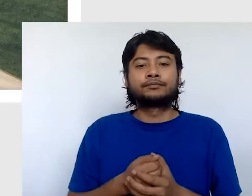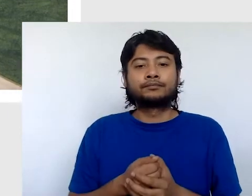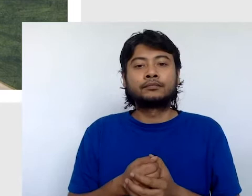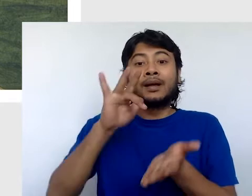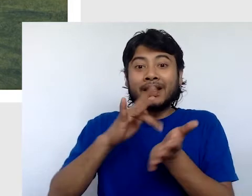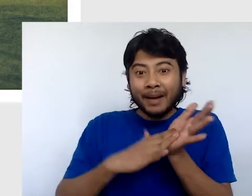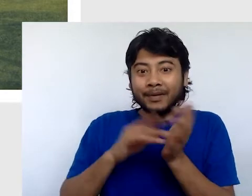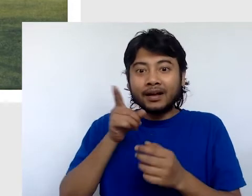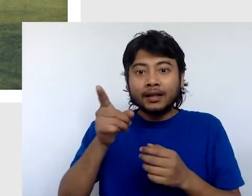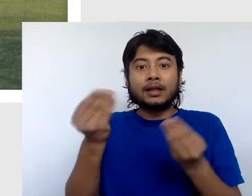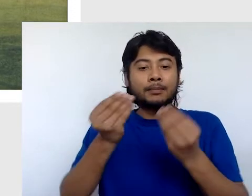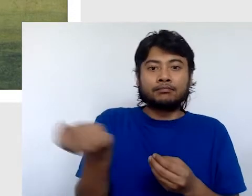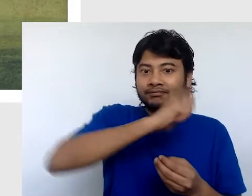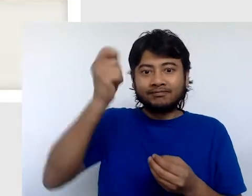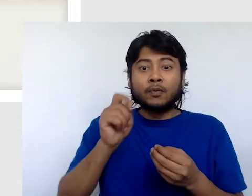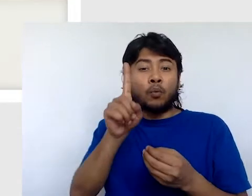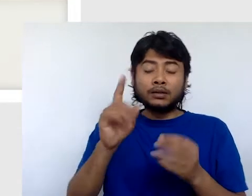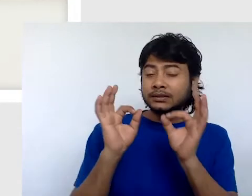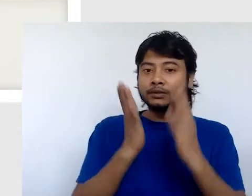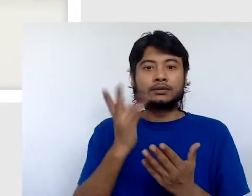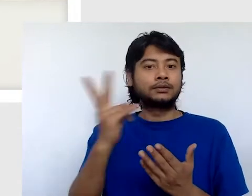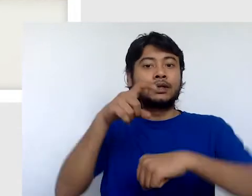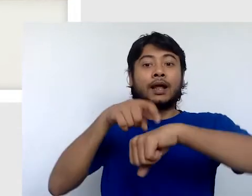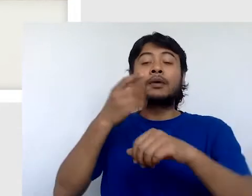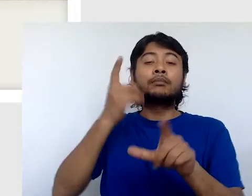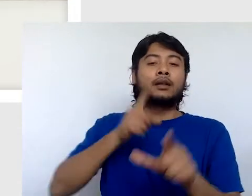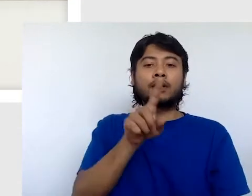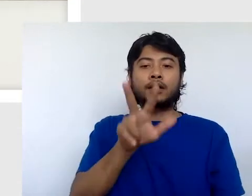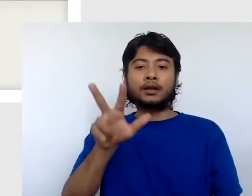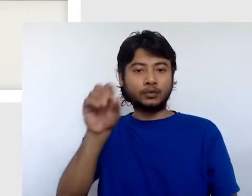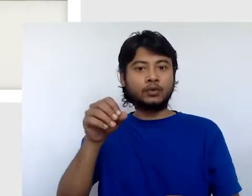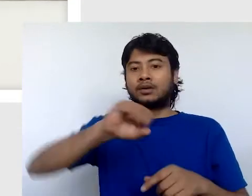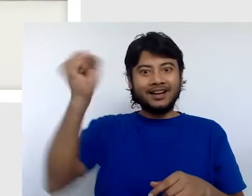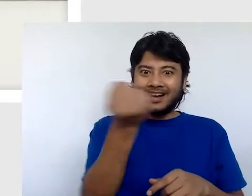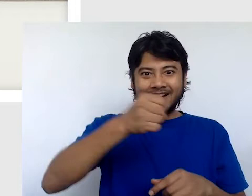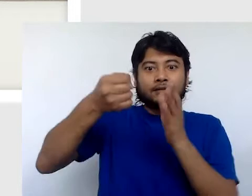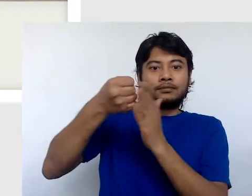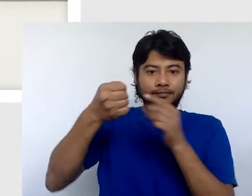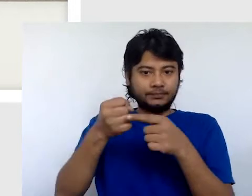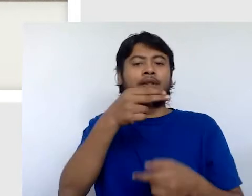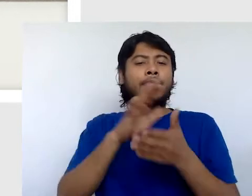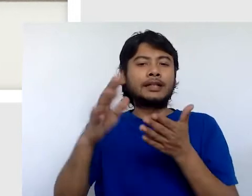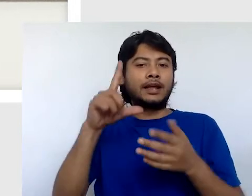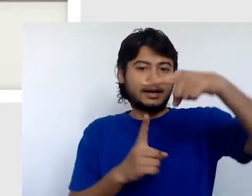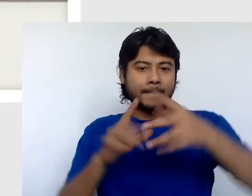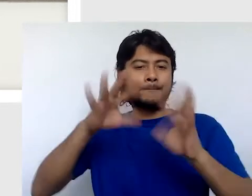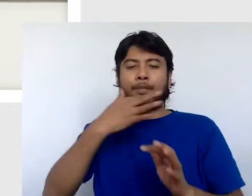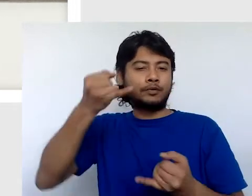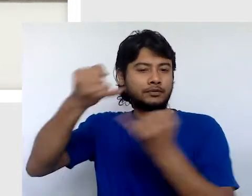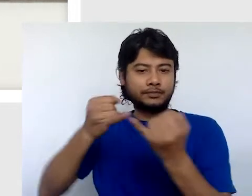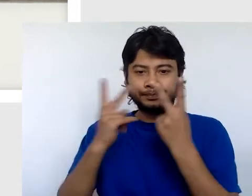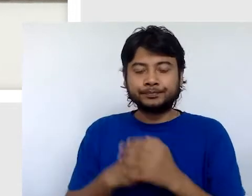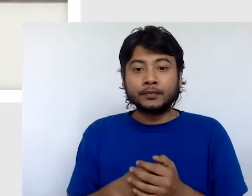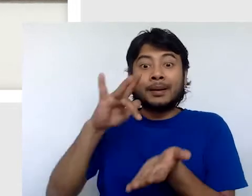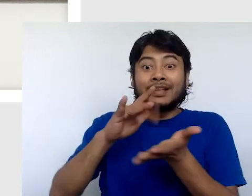and ceremonial importance. We have in Mehrangar's collection here a Shikarshahi hilt that dates back